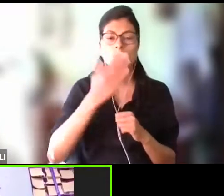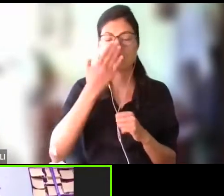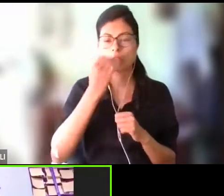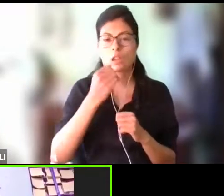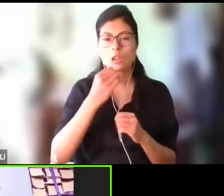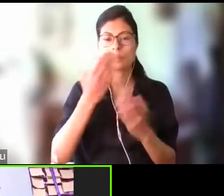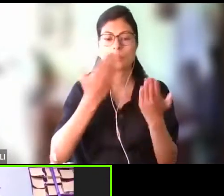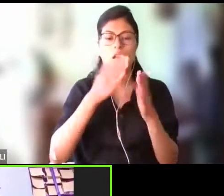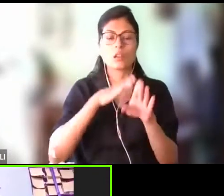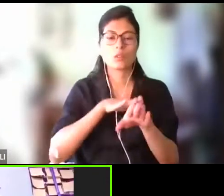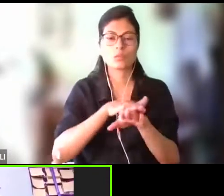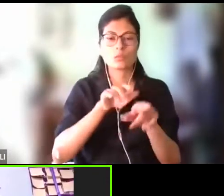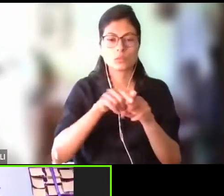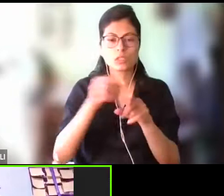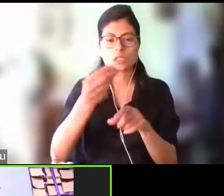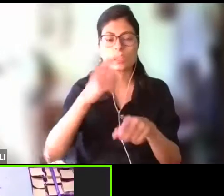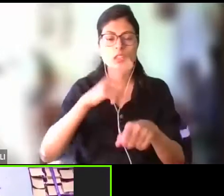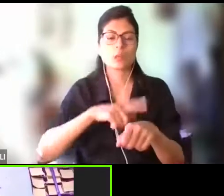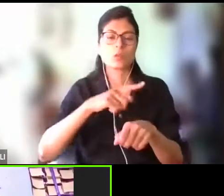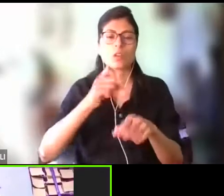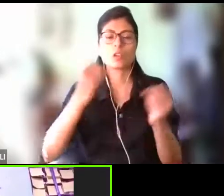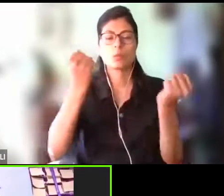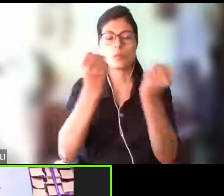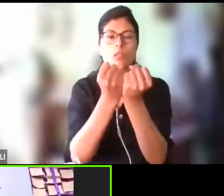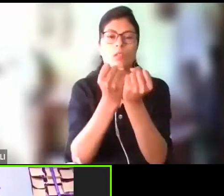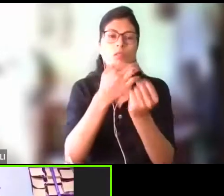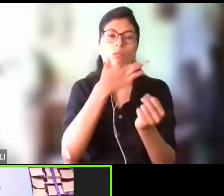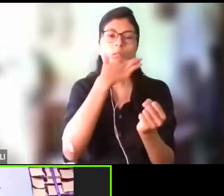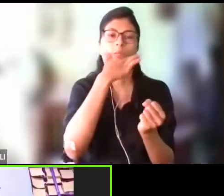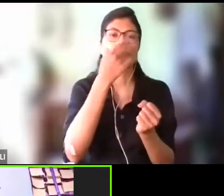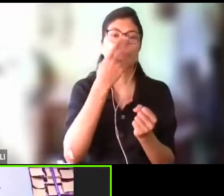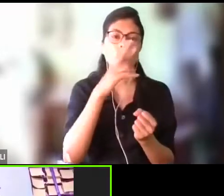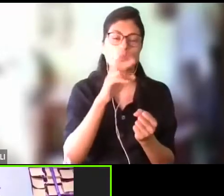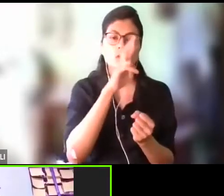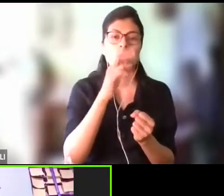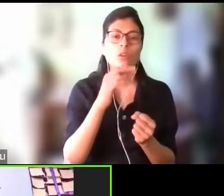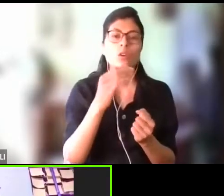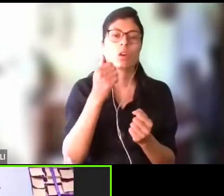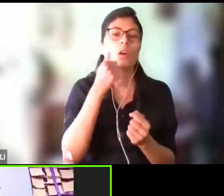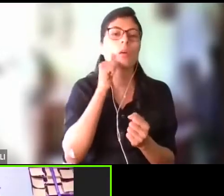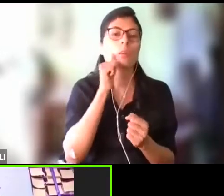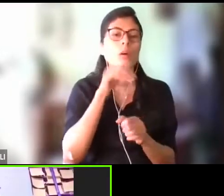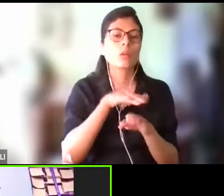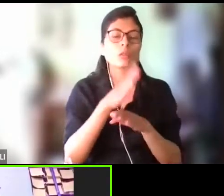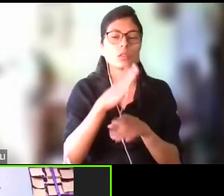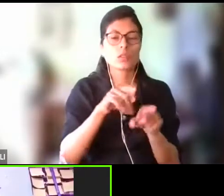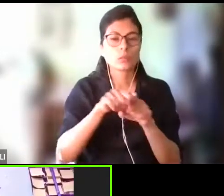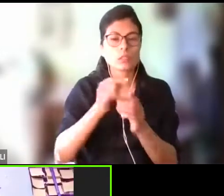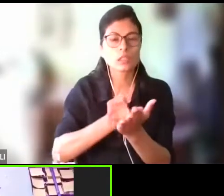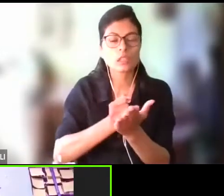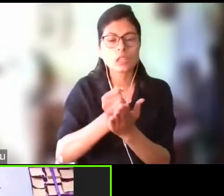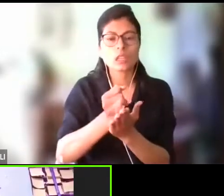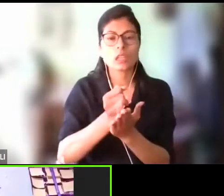their parents did not go to farms to work. So it's been a challenging situation, but